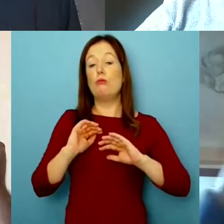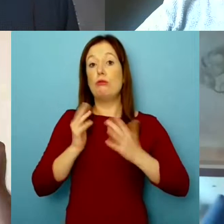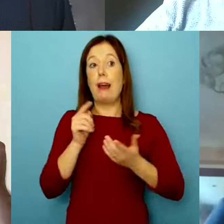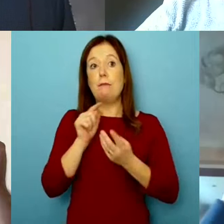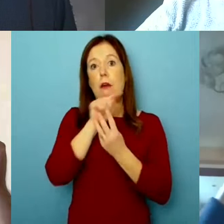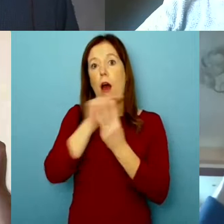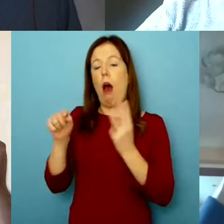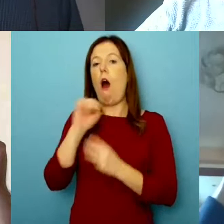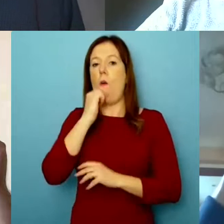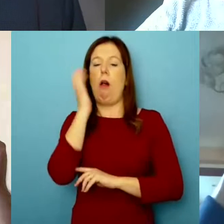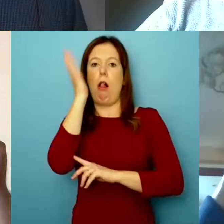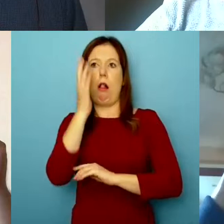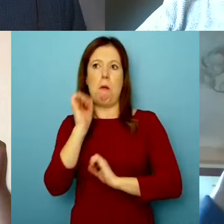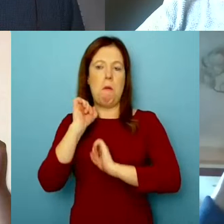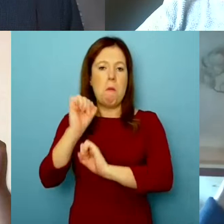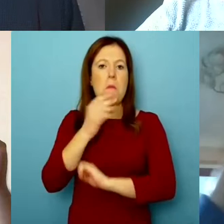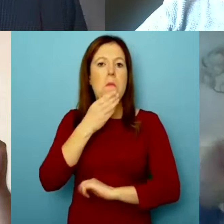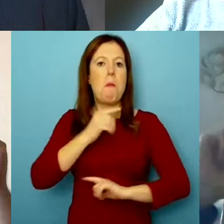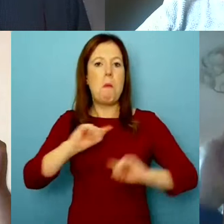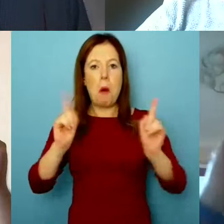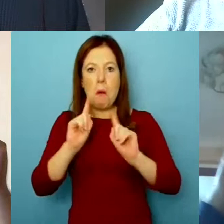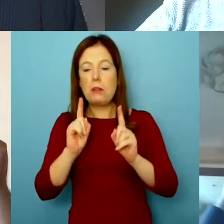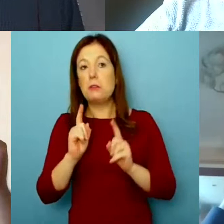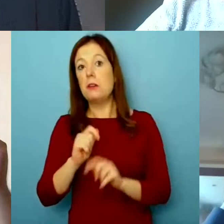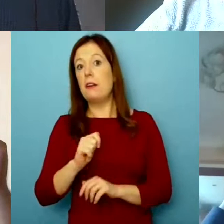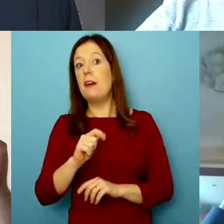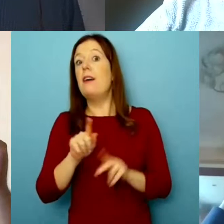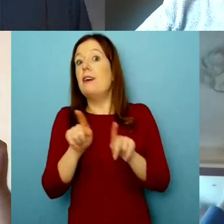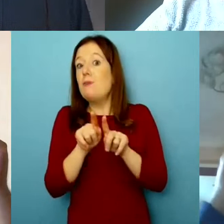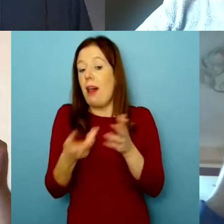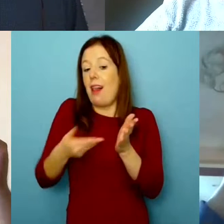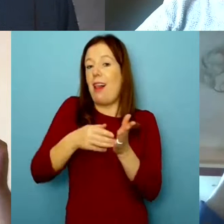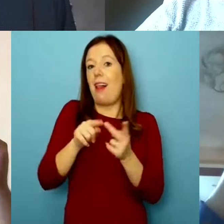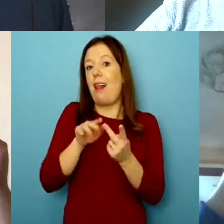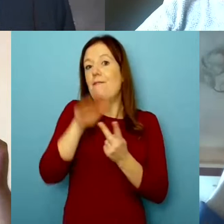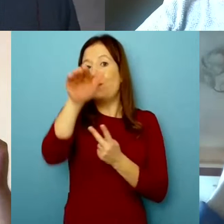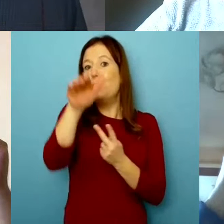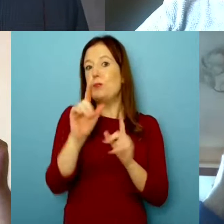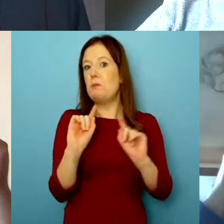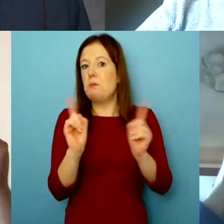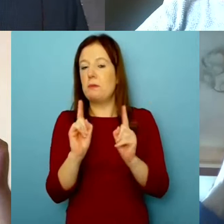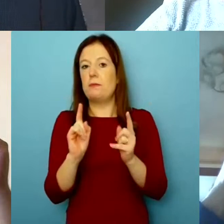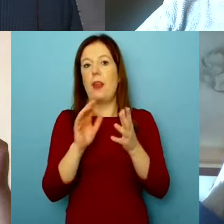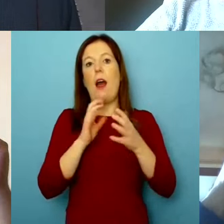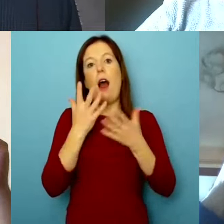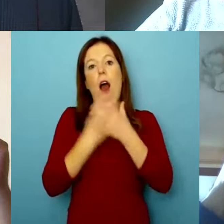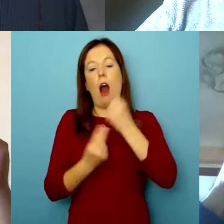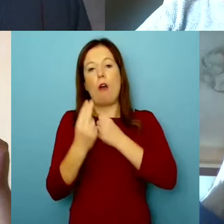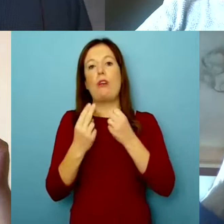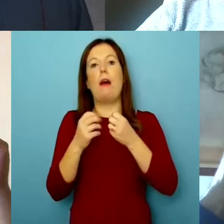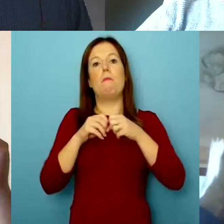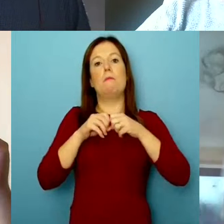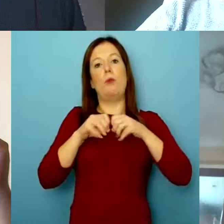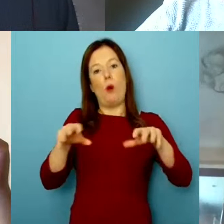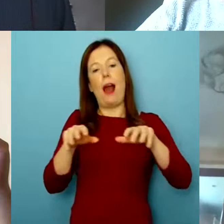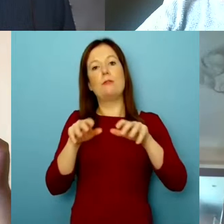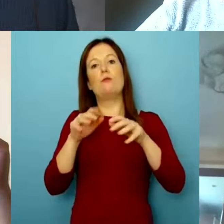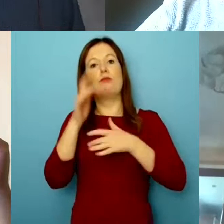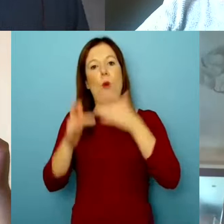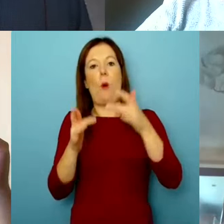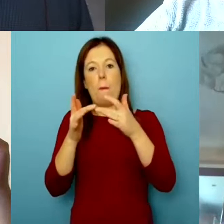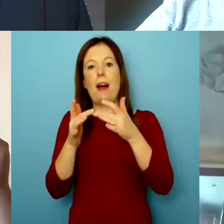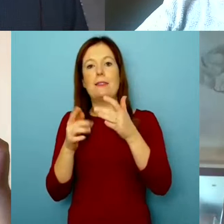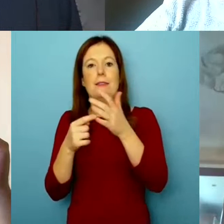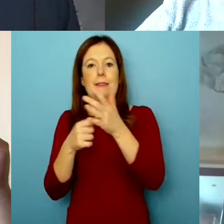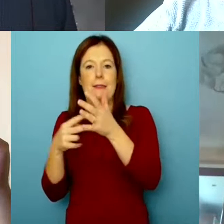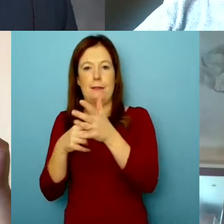deployed and give insight into what should be possible in future. HBB TV is hybrid broadcast broadband television. I'll paste the link in